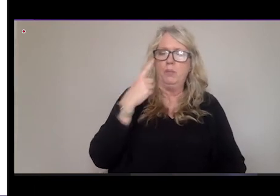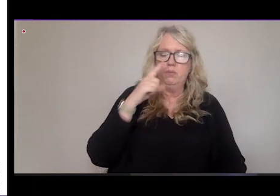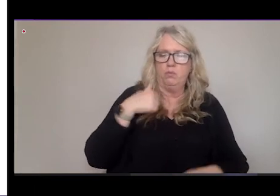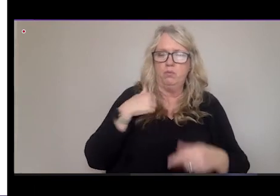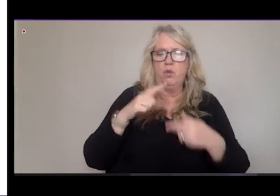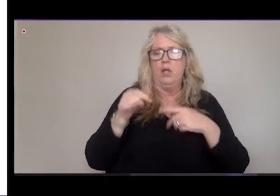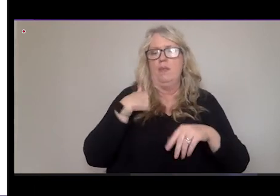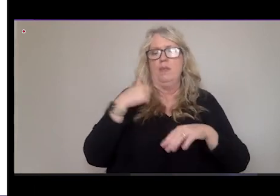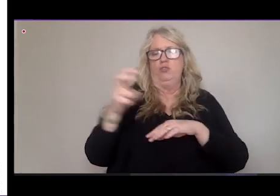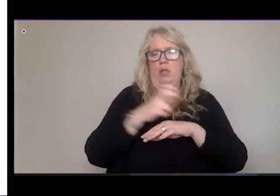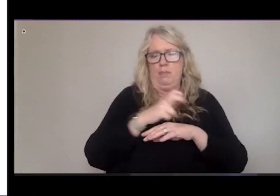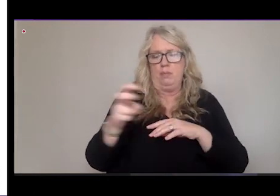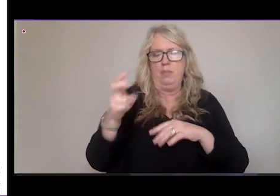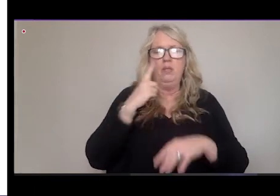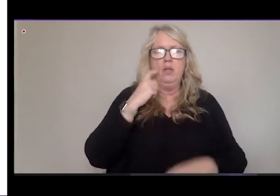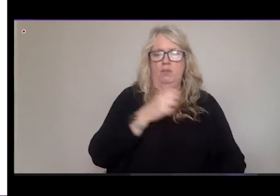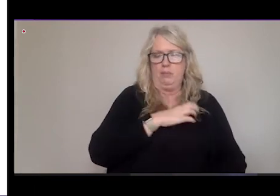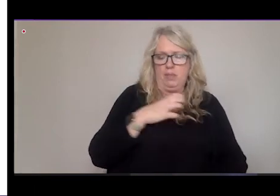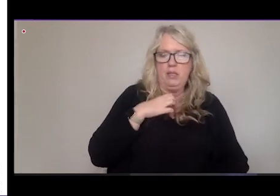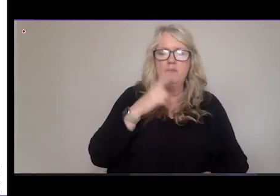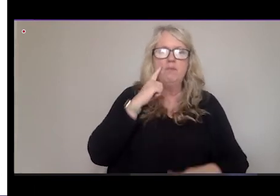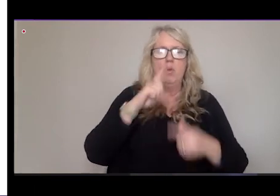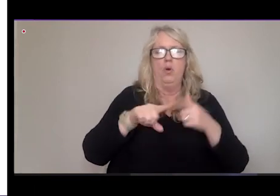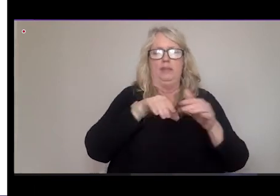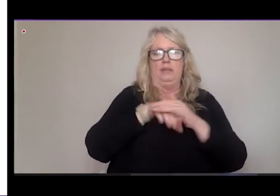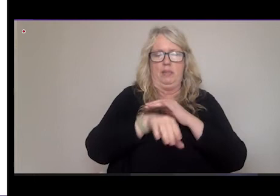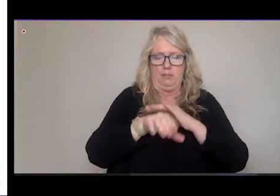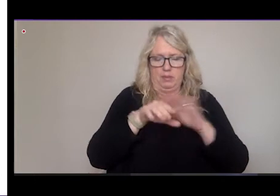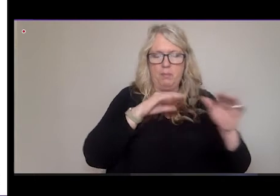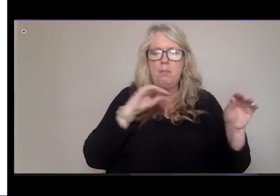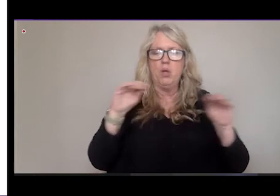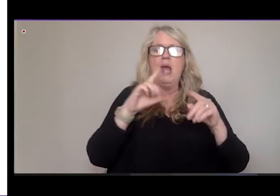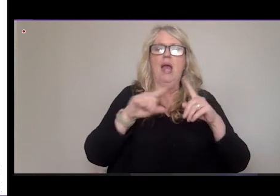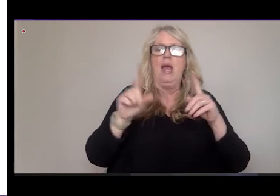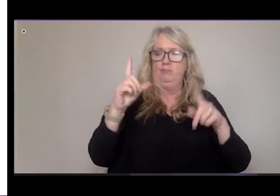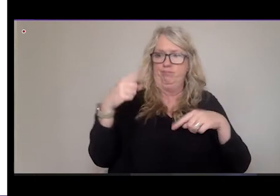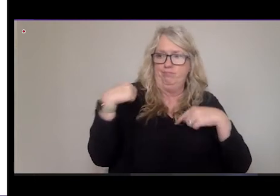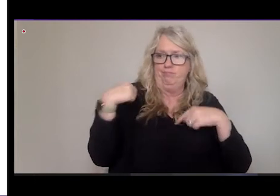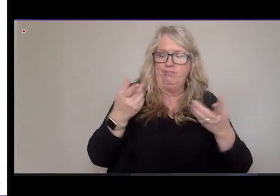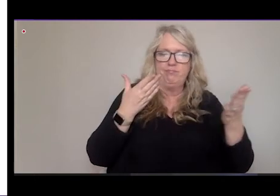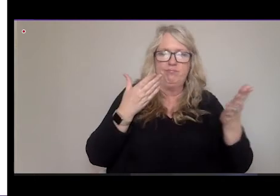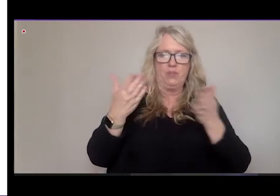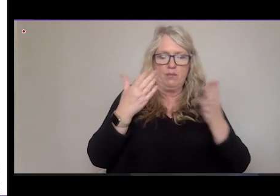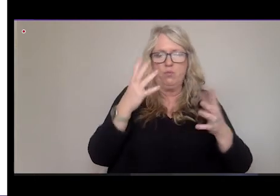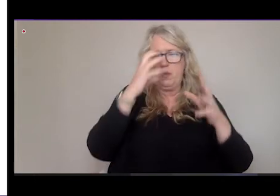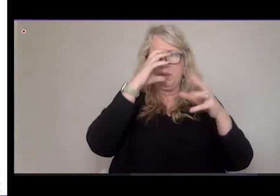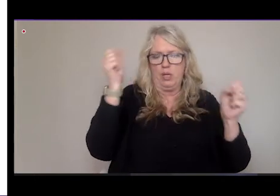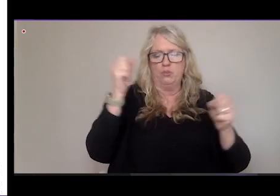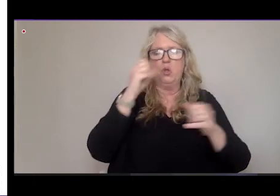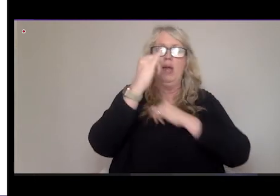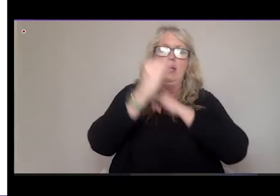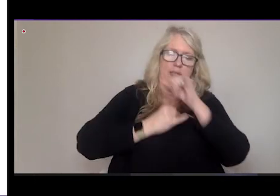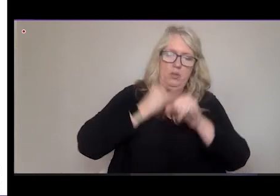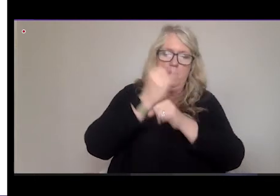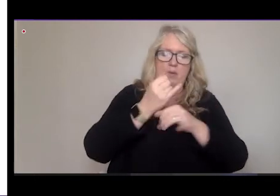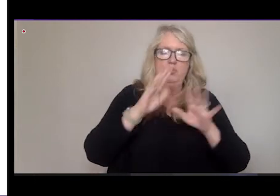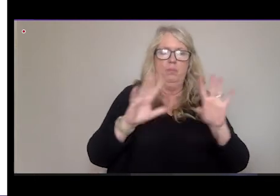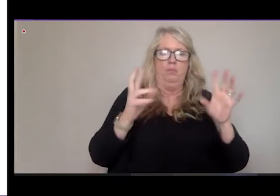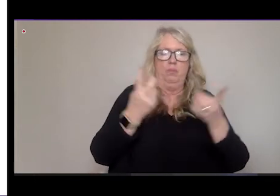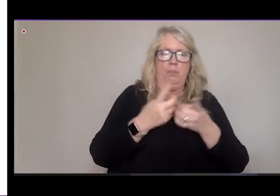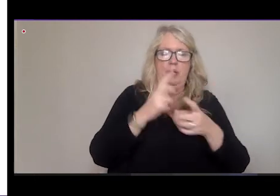is the co-chair of the Transportation Research Board Committee on Accessible Mobility and Transportation and has served as the president